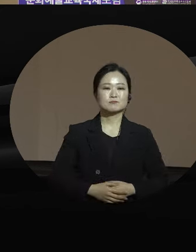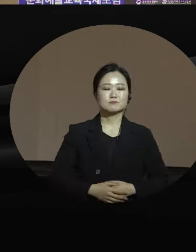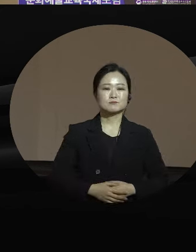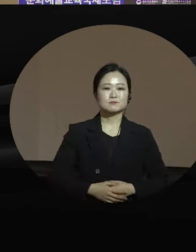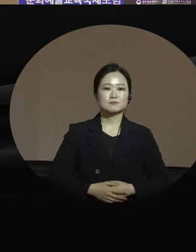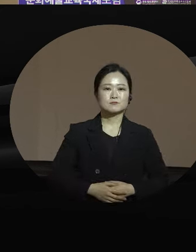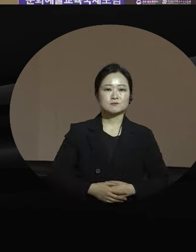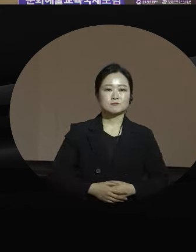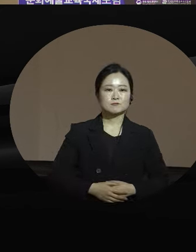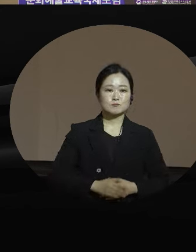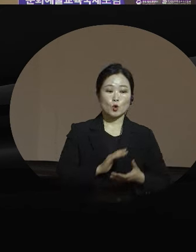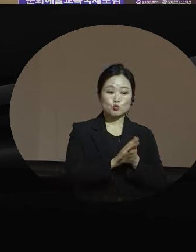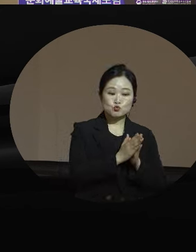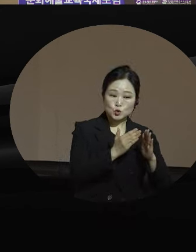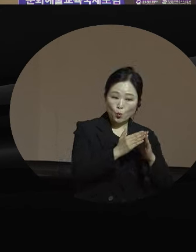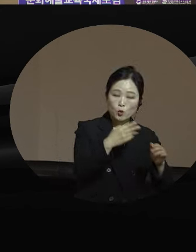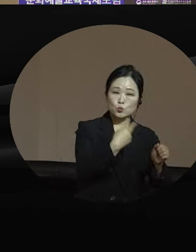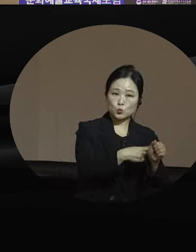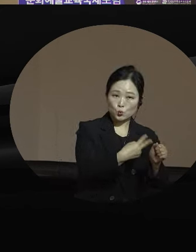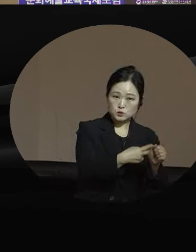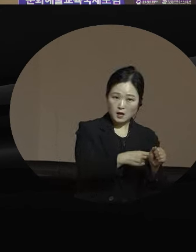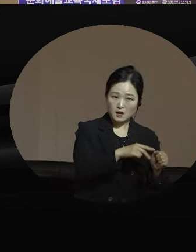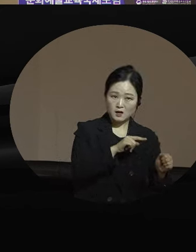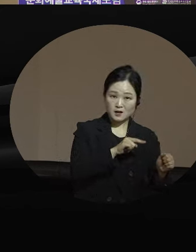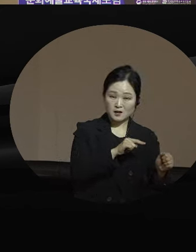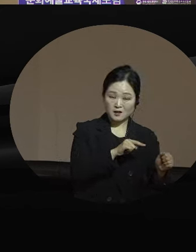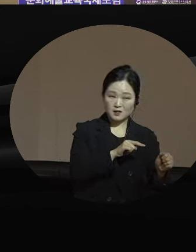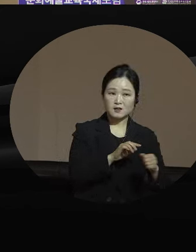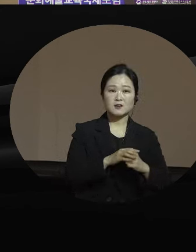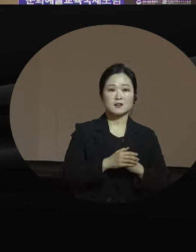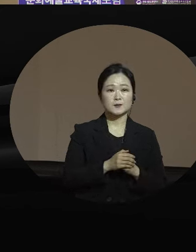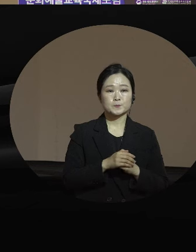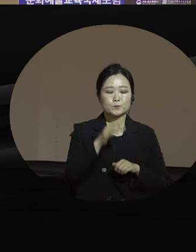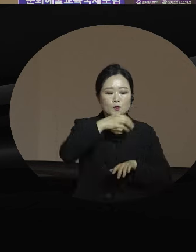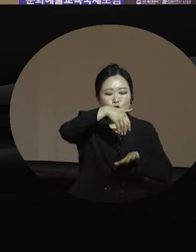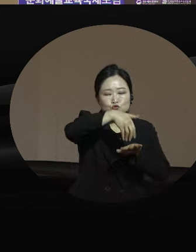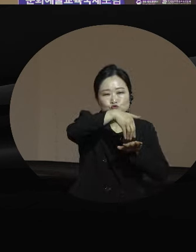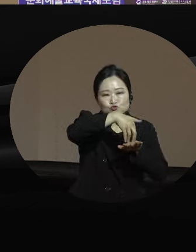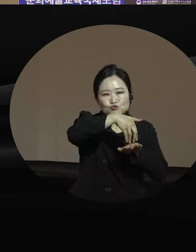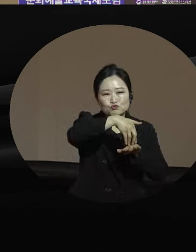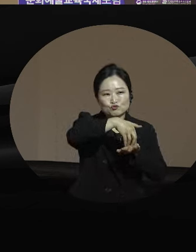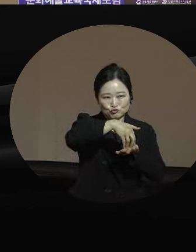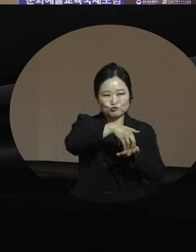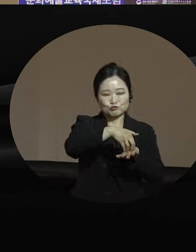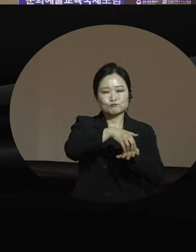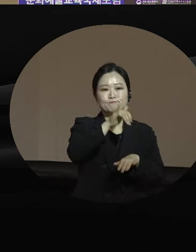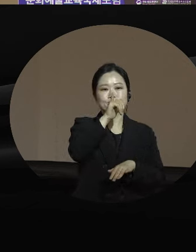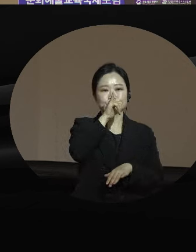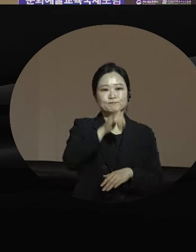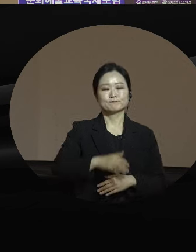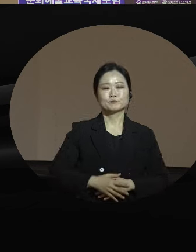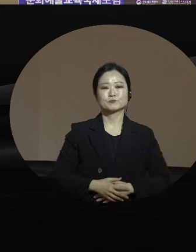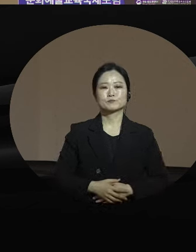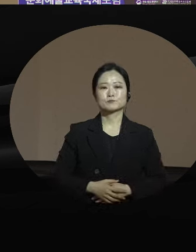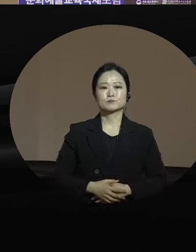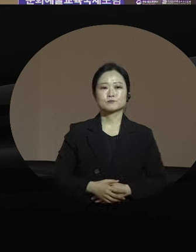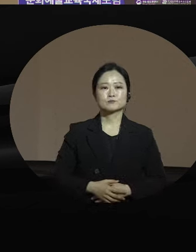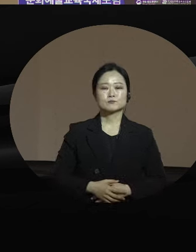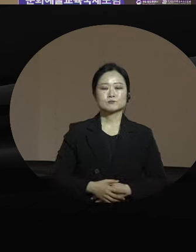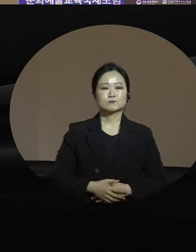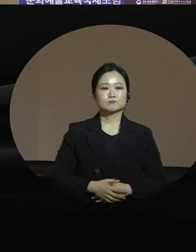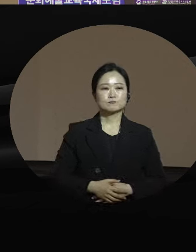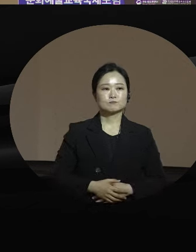training teacher of preschool for formal has started. The training model for the training of teachers